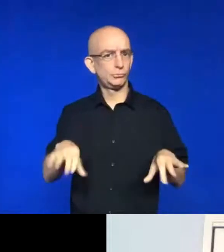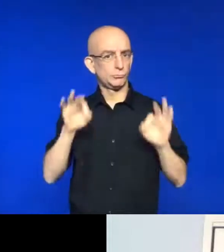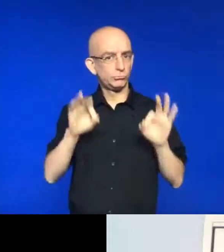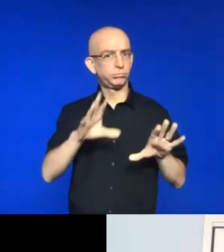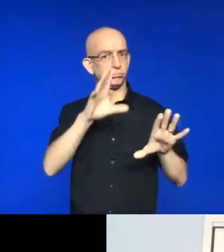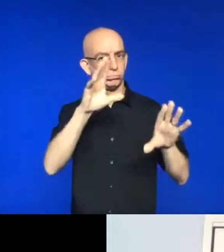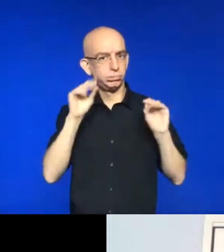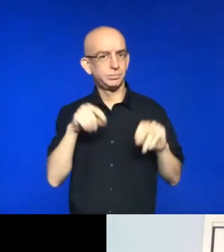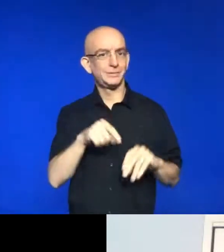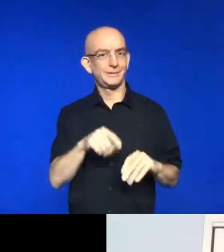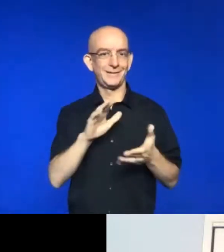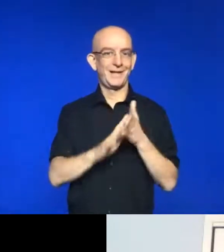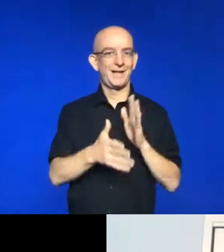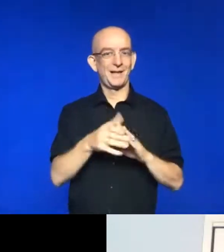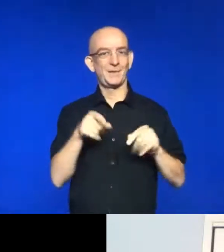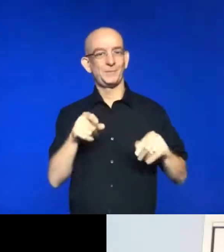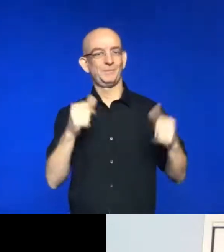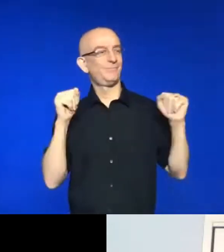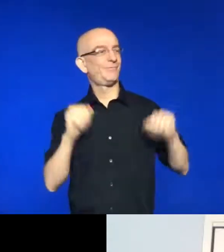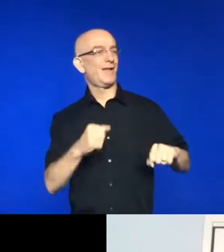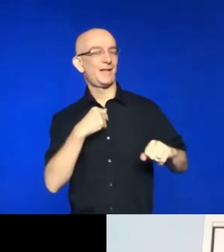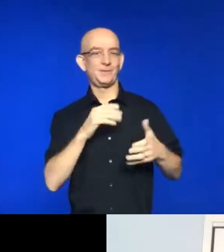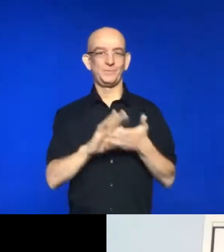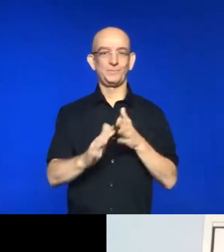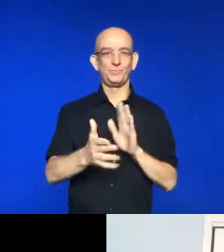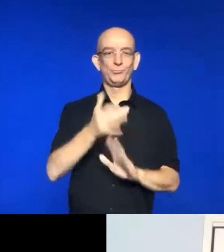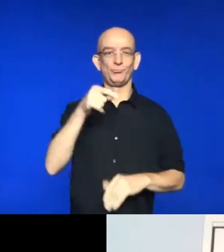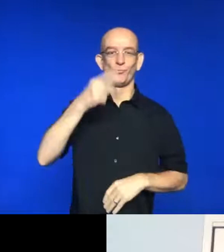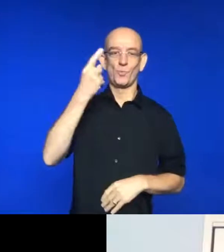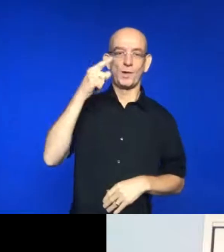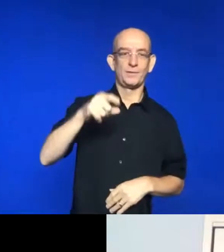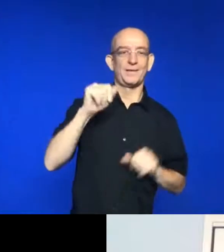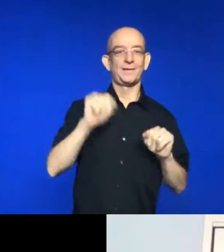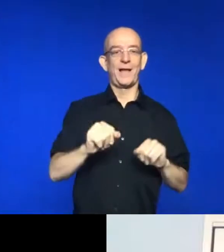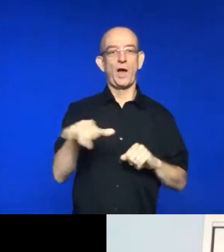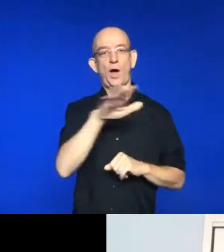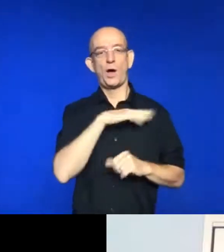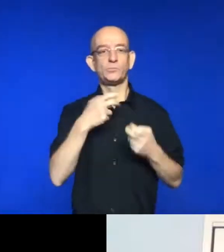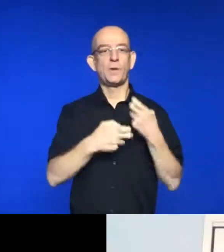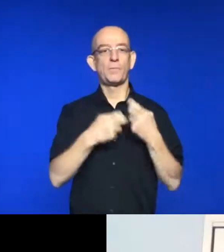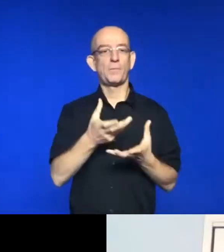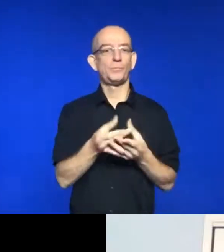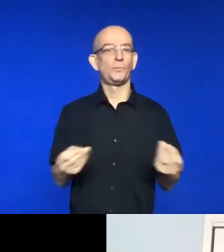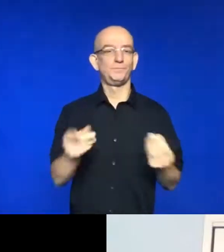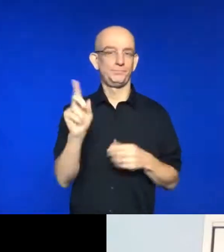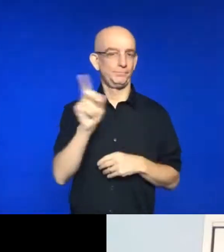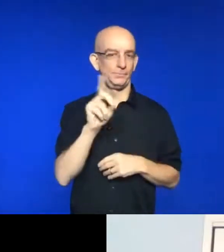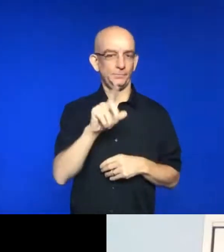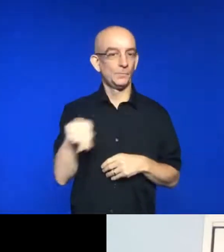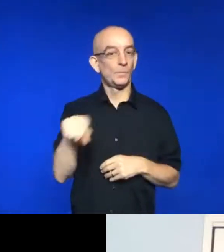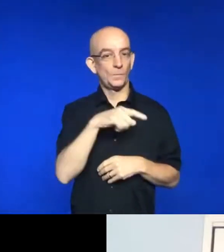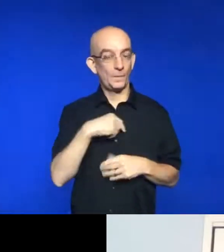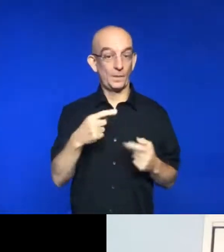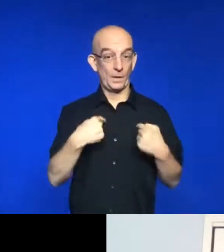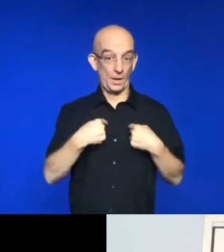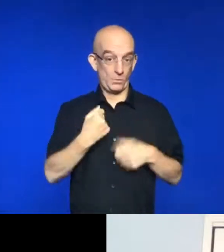until, you know, I'm a teacher, so for me, I come from the perspective of nothing replaces the human interaction that comes